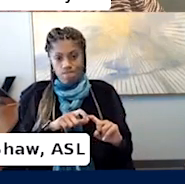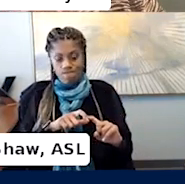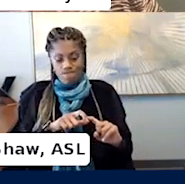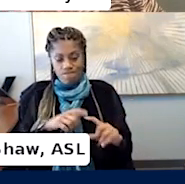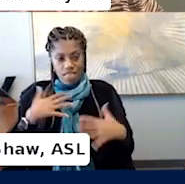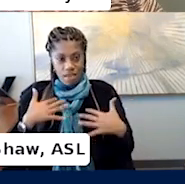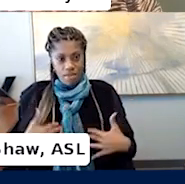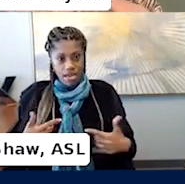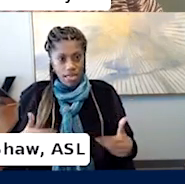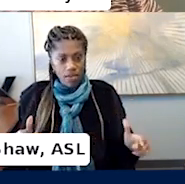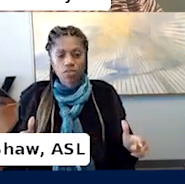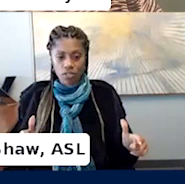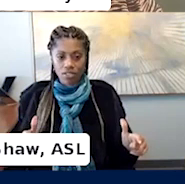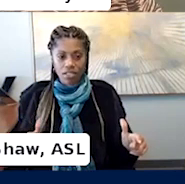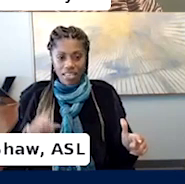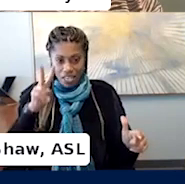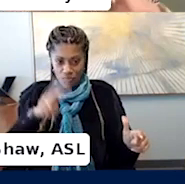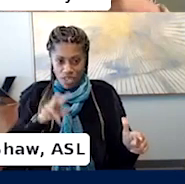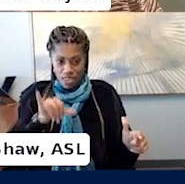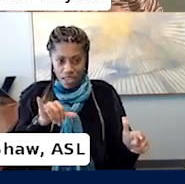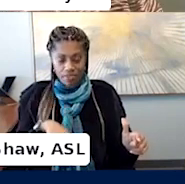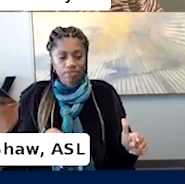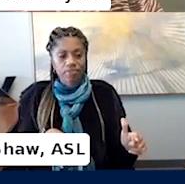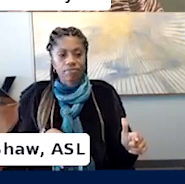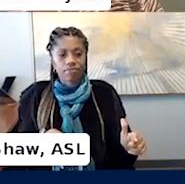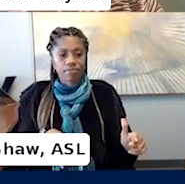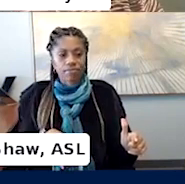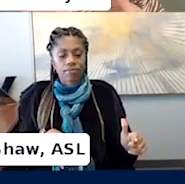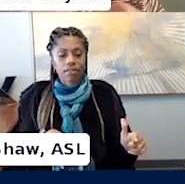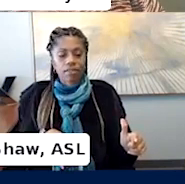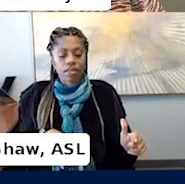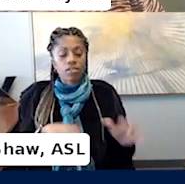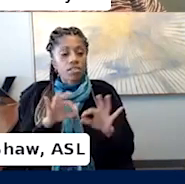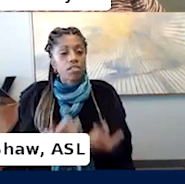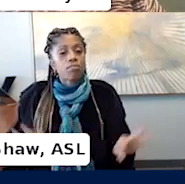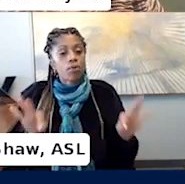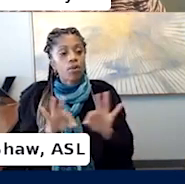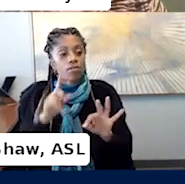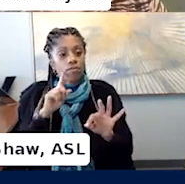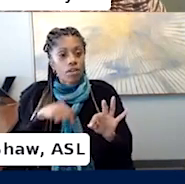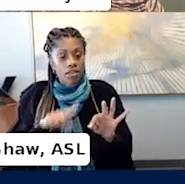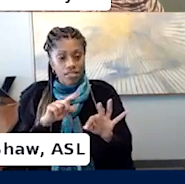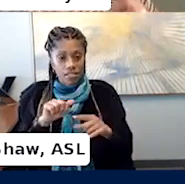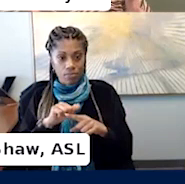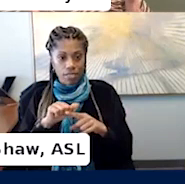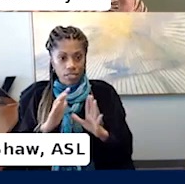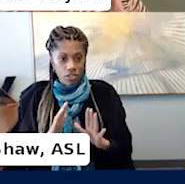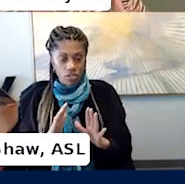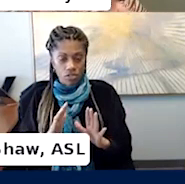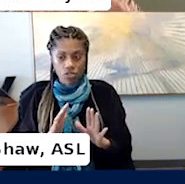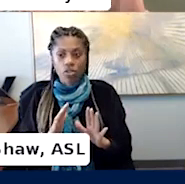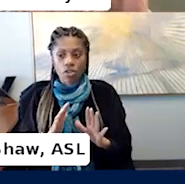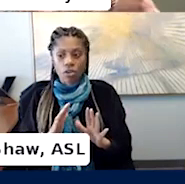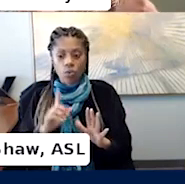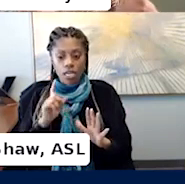it's so important as practitioners that we do start practicing this act of surrender, because